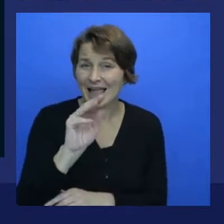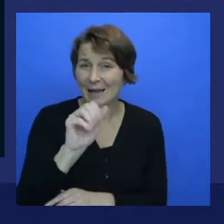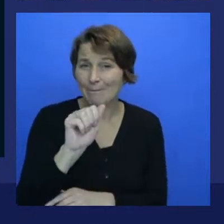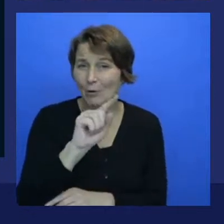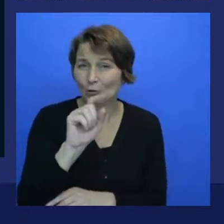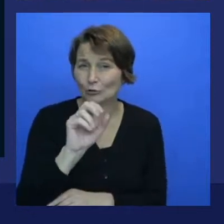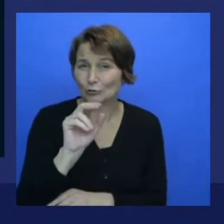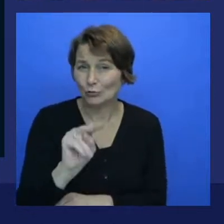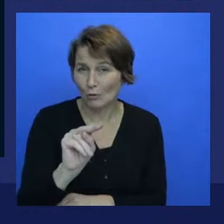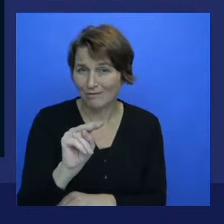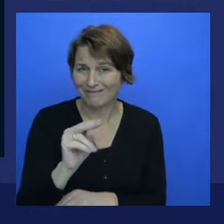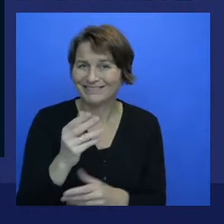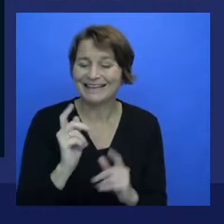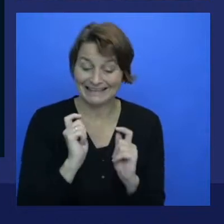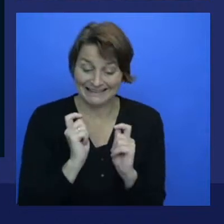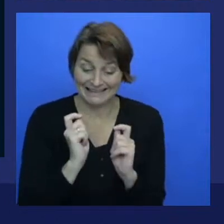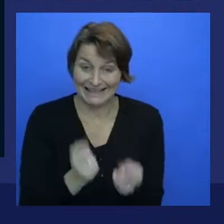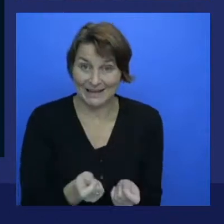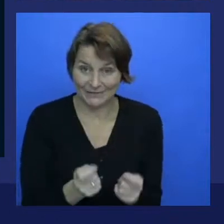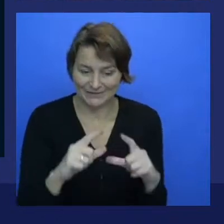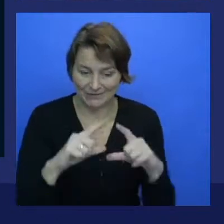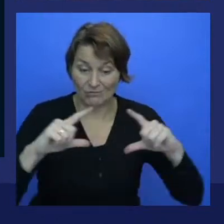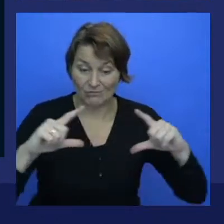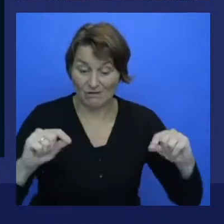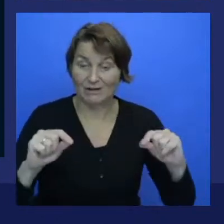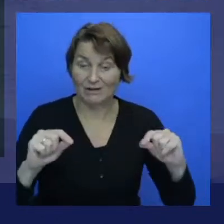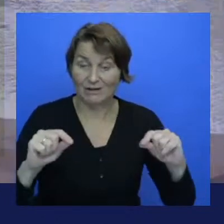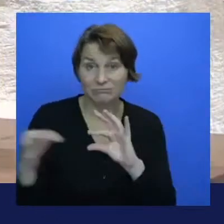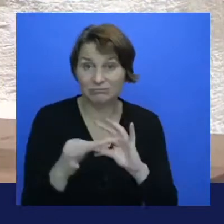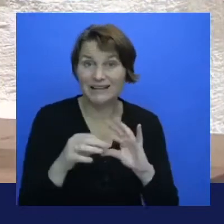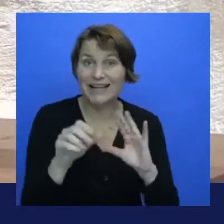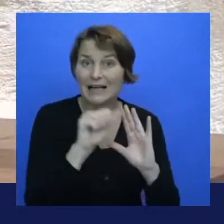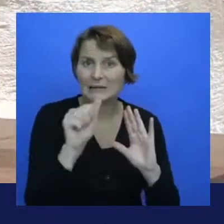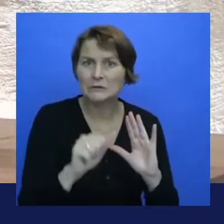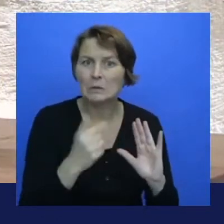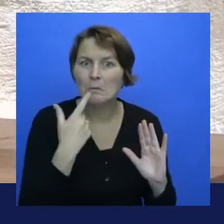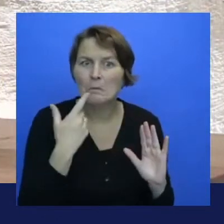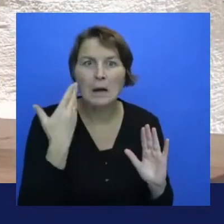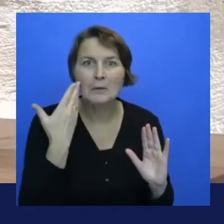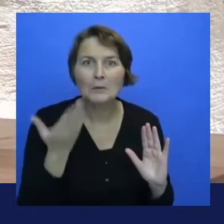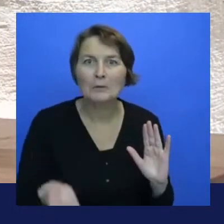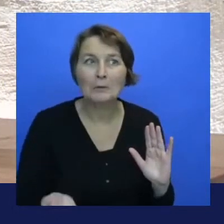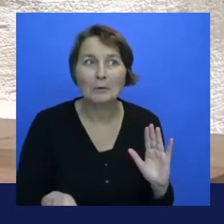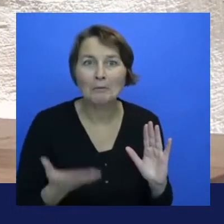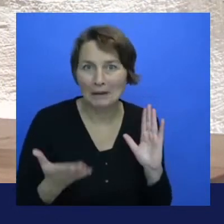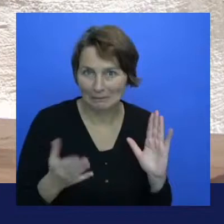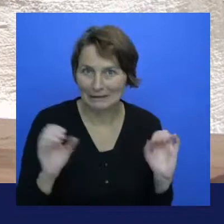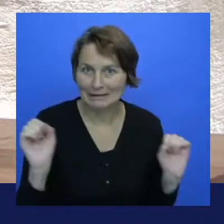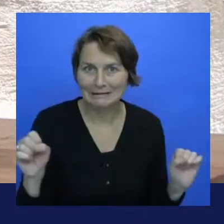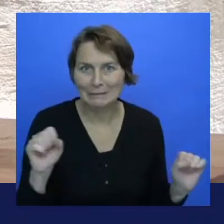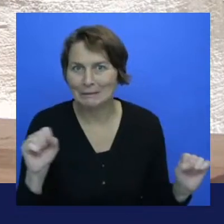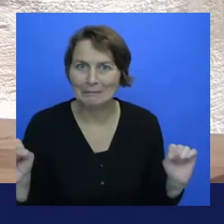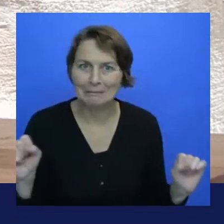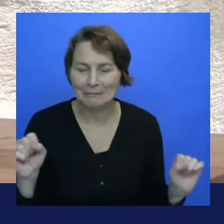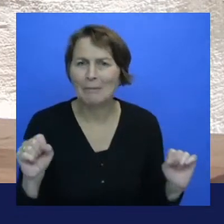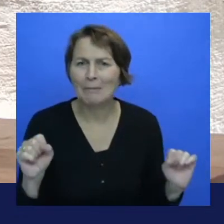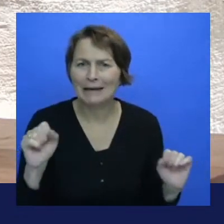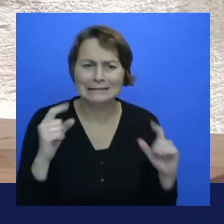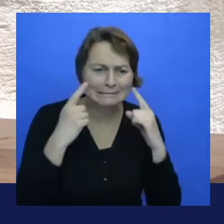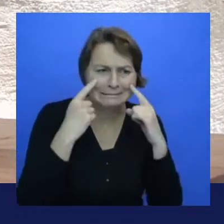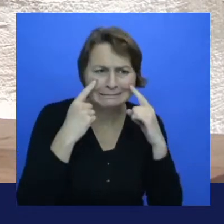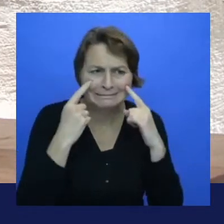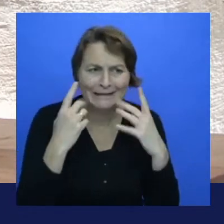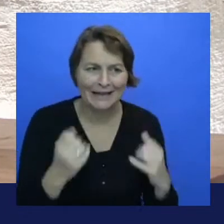Azure. Yeah. But I mean, that would be awesome if we did. I got to figure that out. Yeah, that would be actually great for people. So